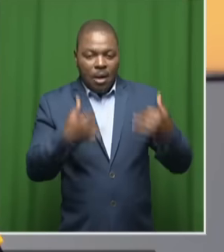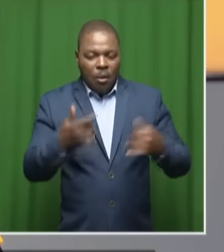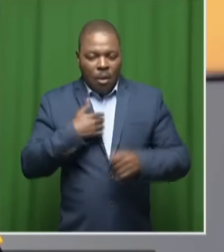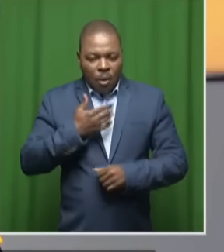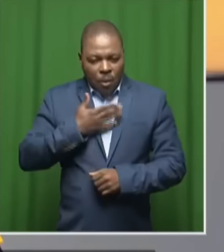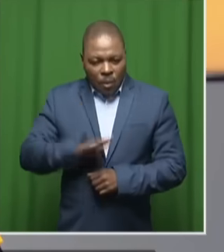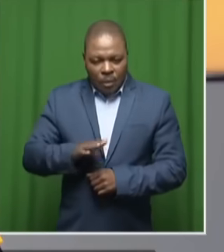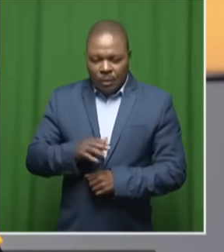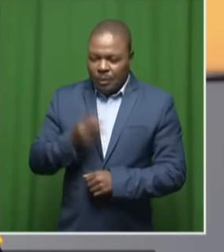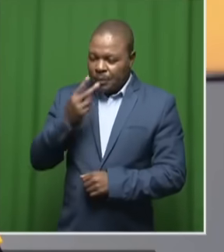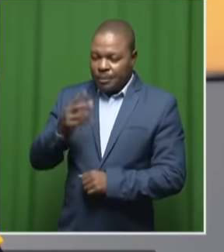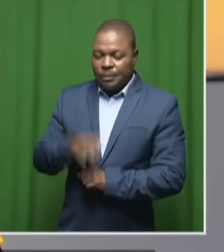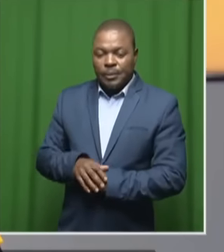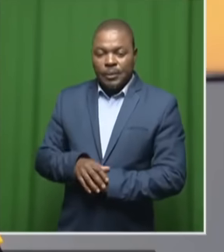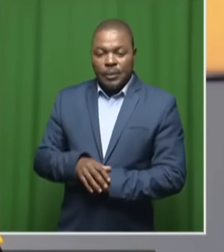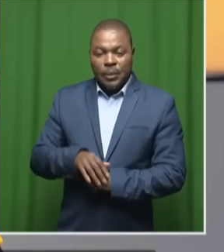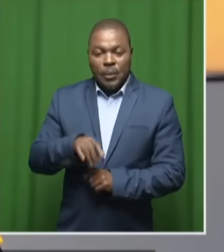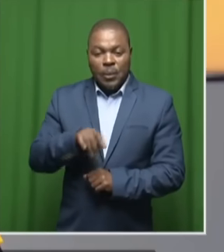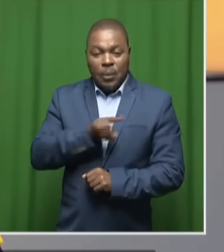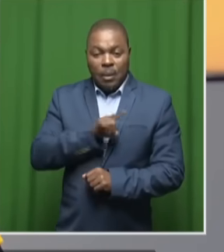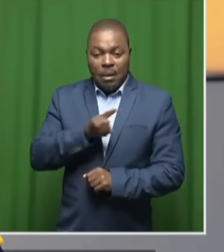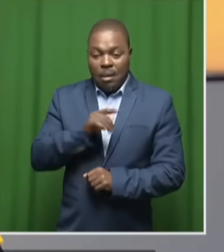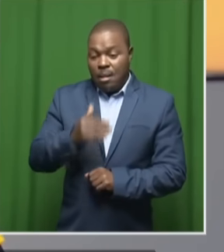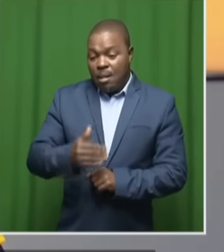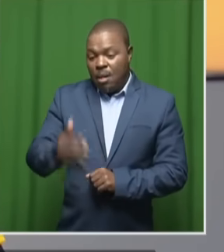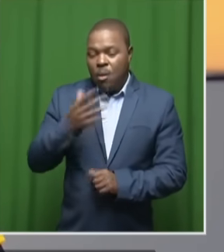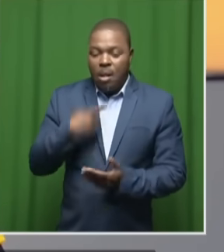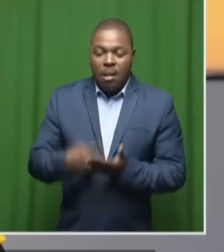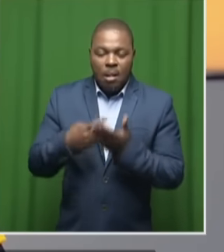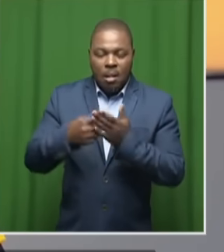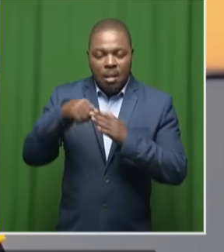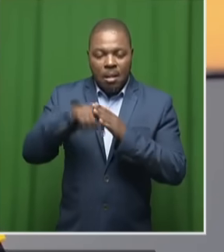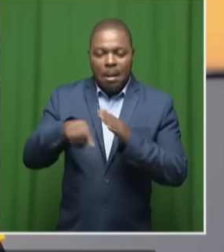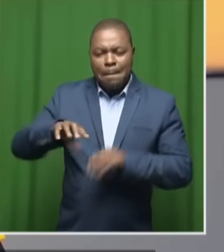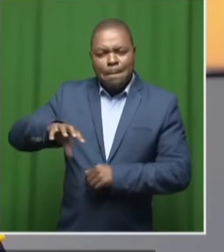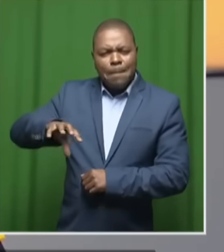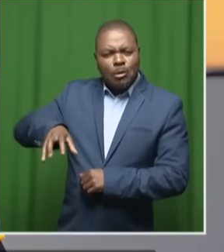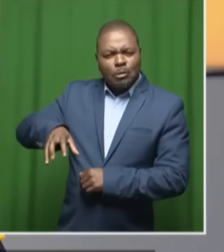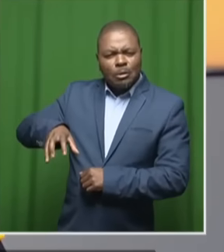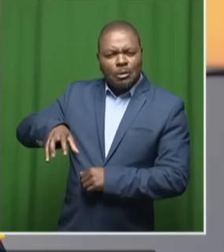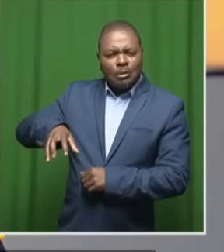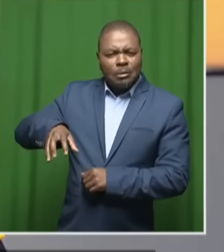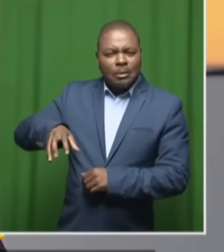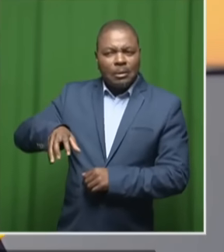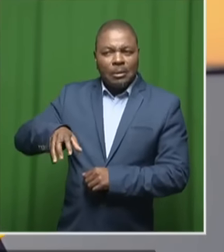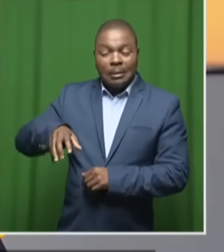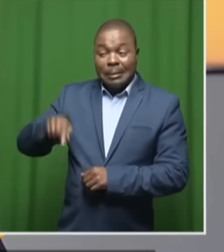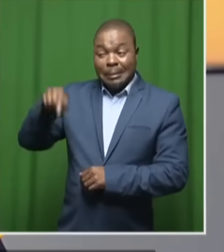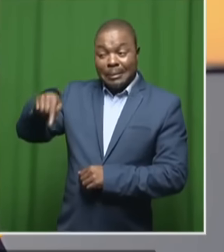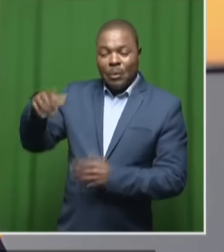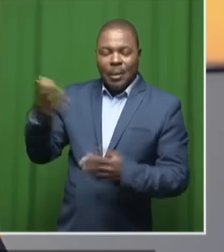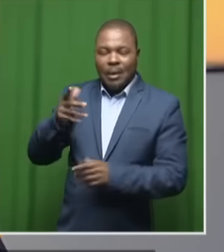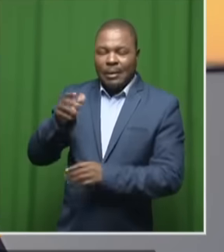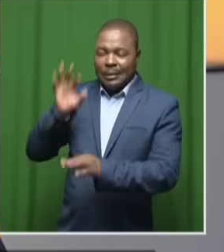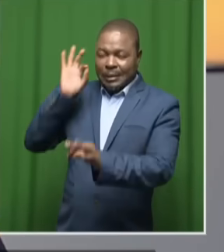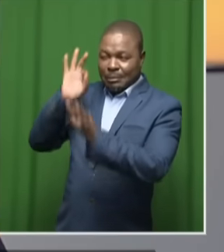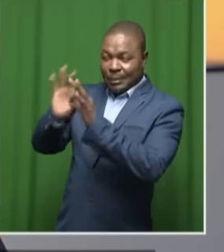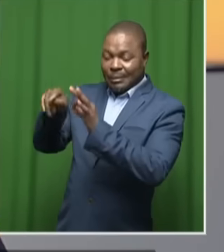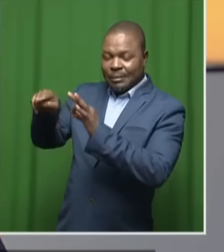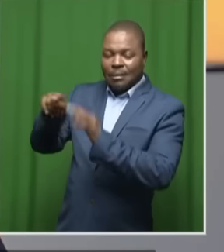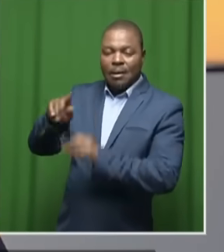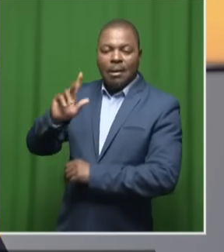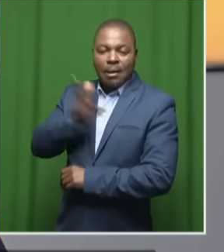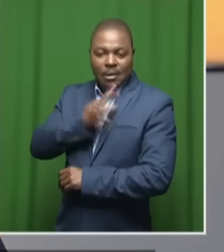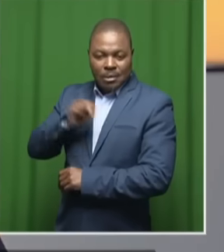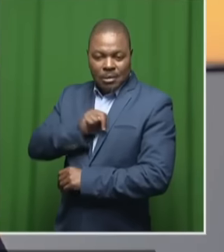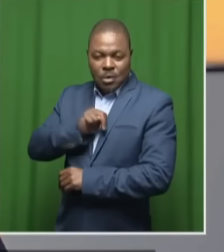think we need to set this up, especially for the conversation we're going to be seeing now. Yeah. Provincially, particularly in KZN, let's zoom in there,